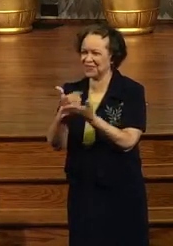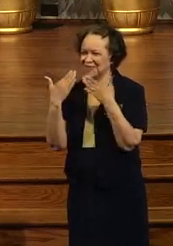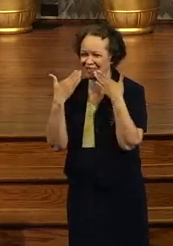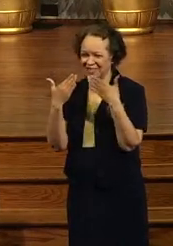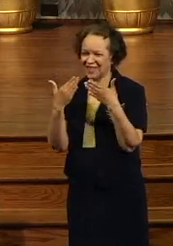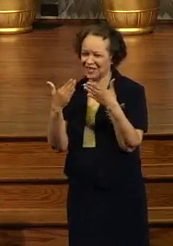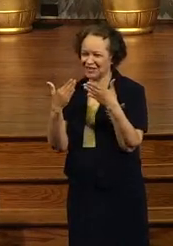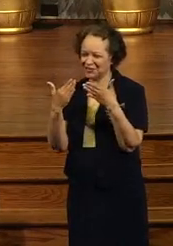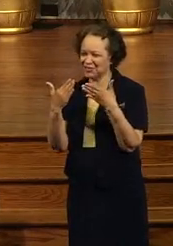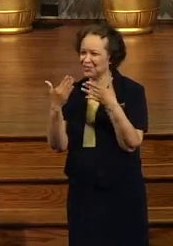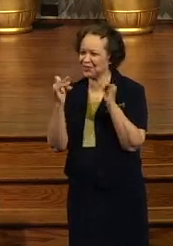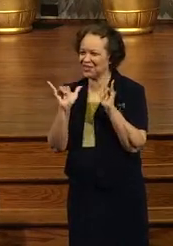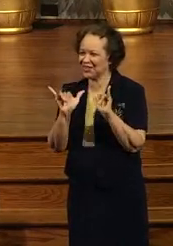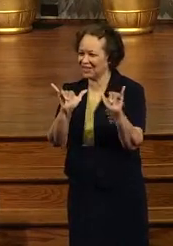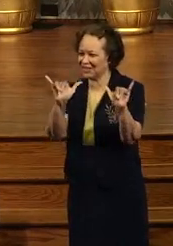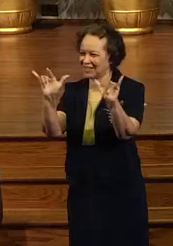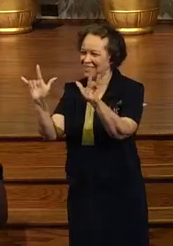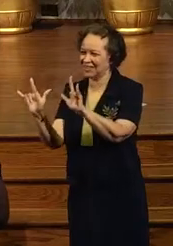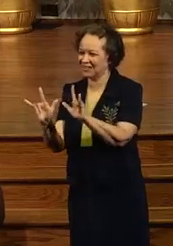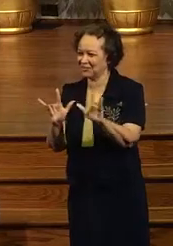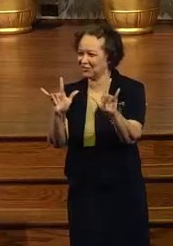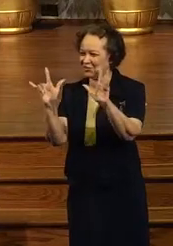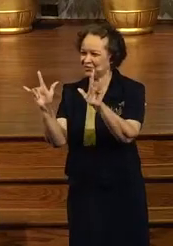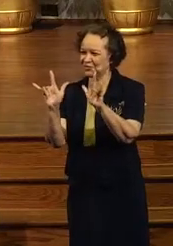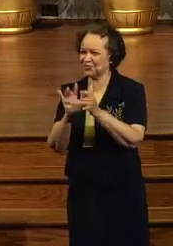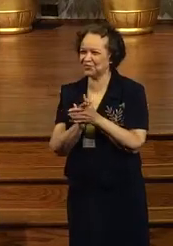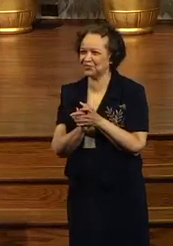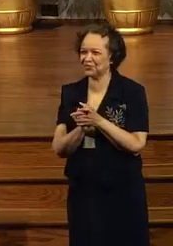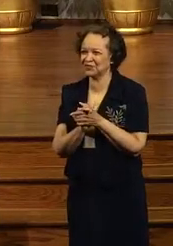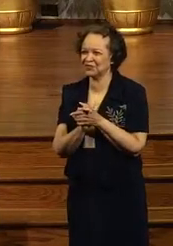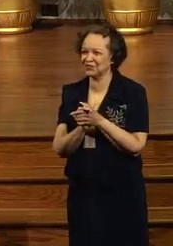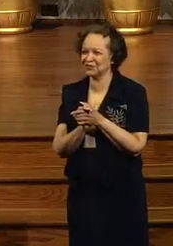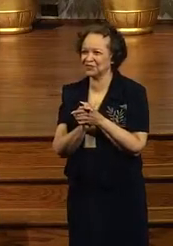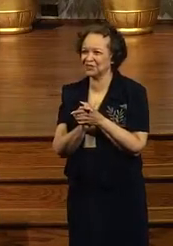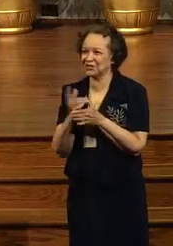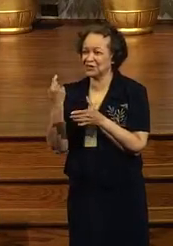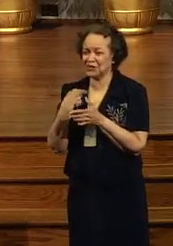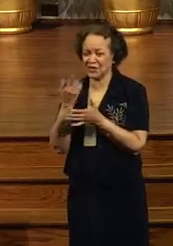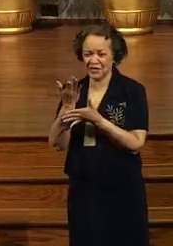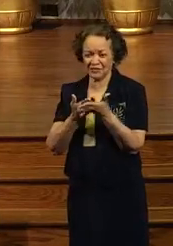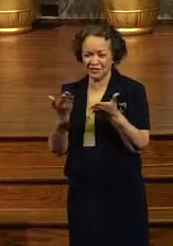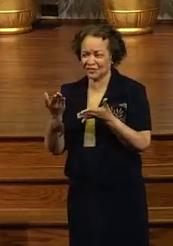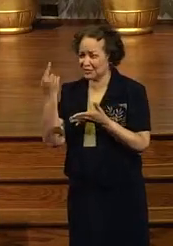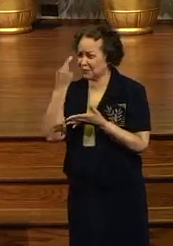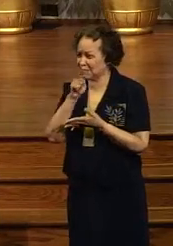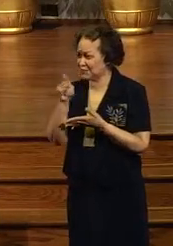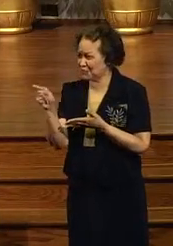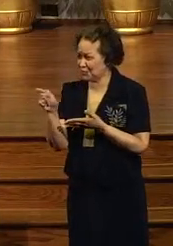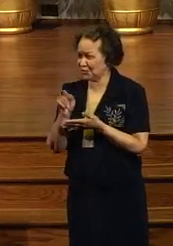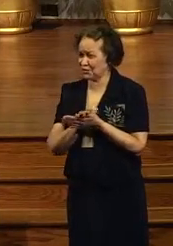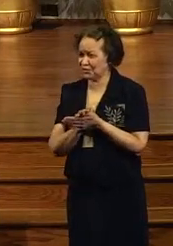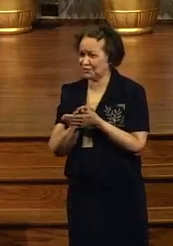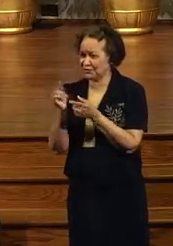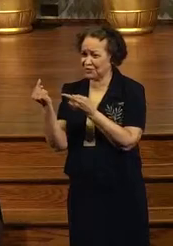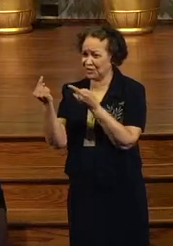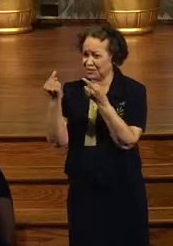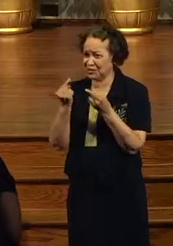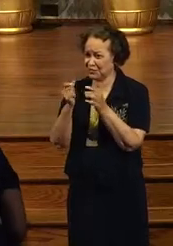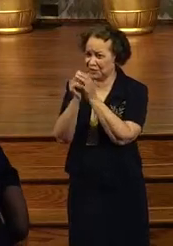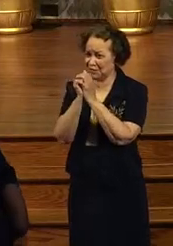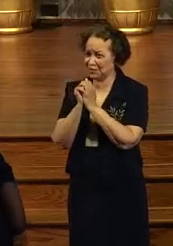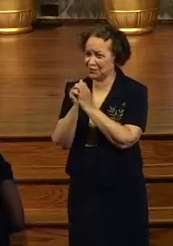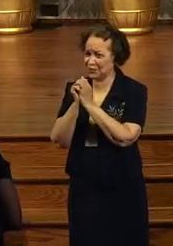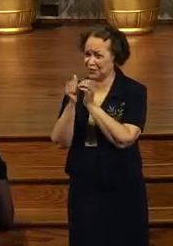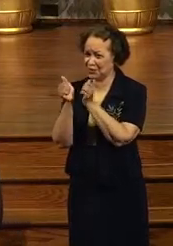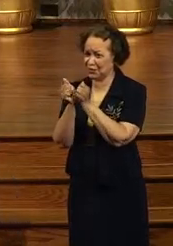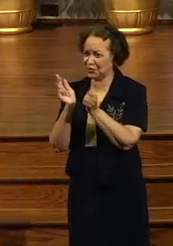you. We love you. We thank you for coming out to worship with us. We have a little something for you for coming out to worship with us. As the ushers at this